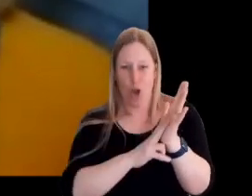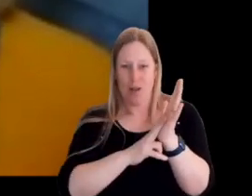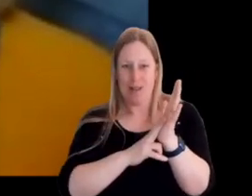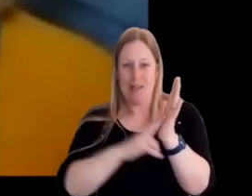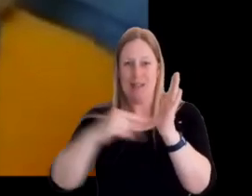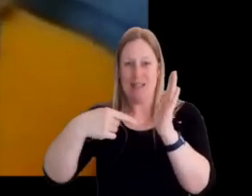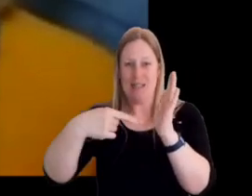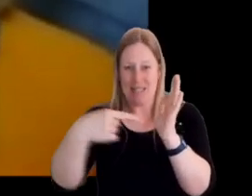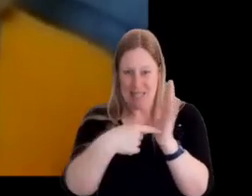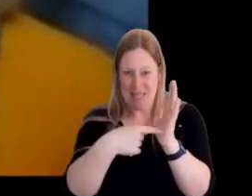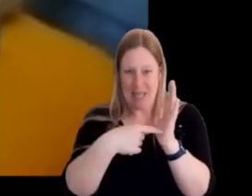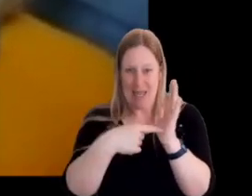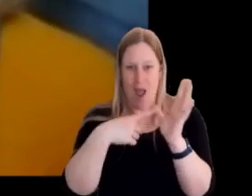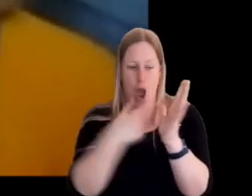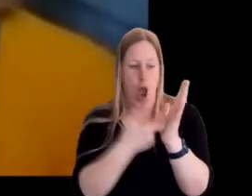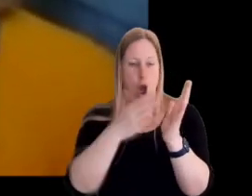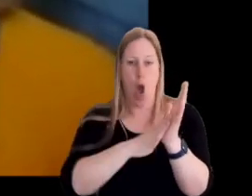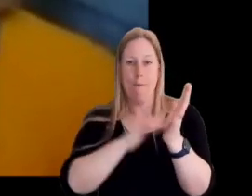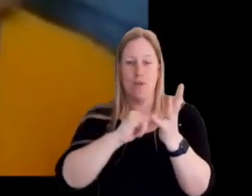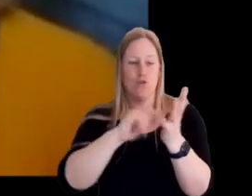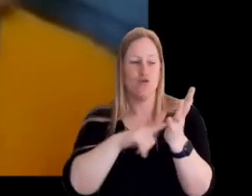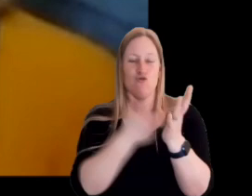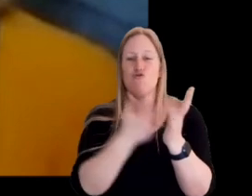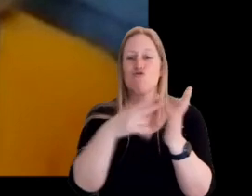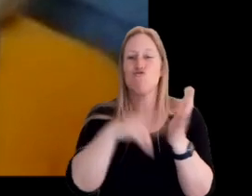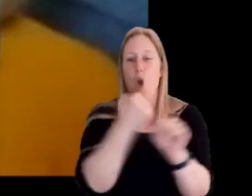MARION T Armstrong